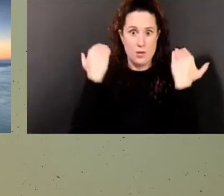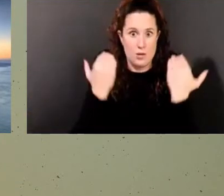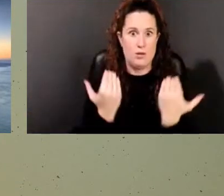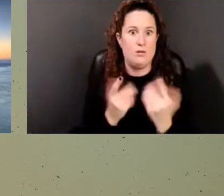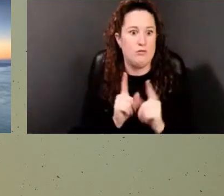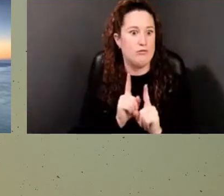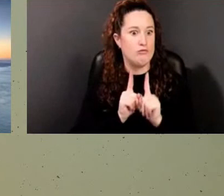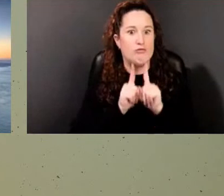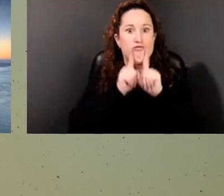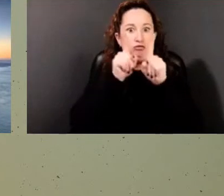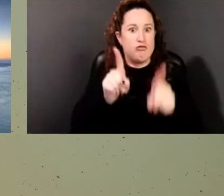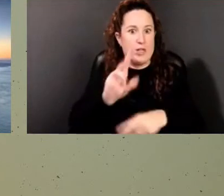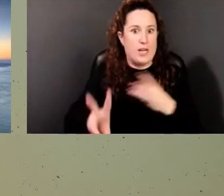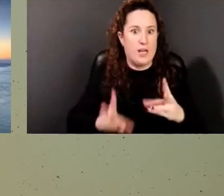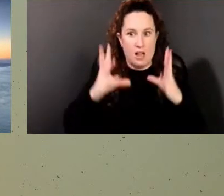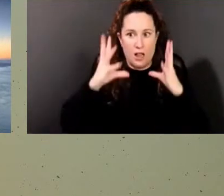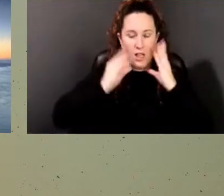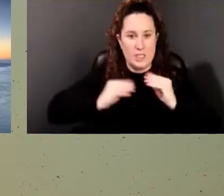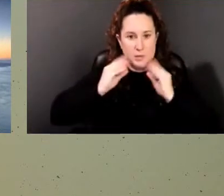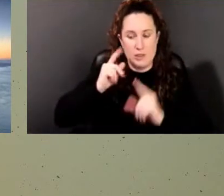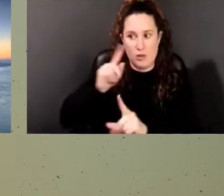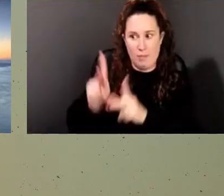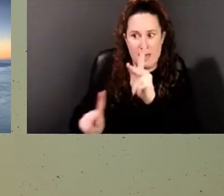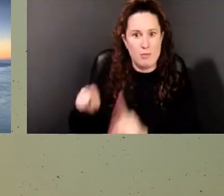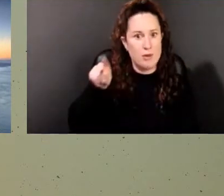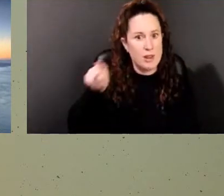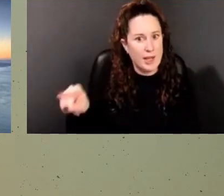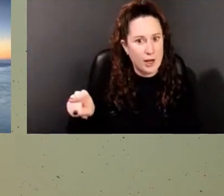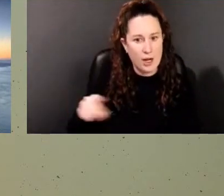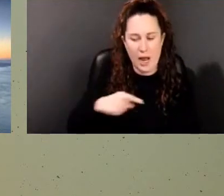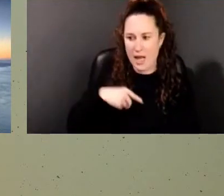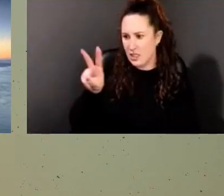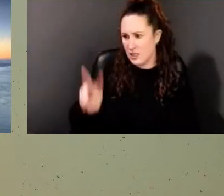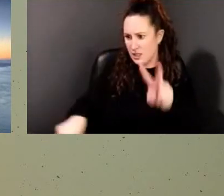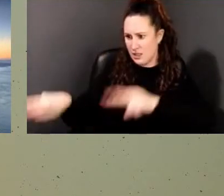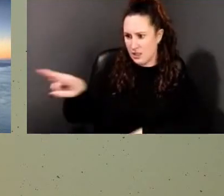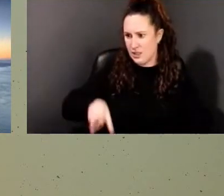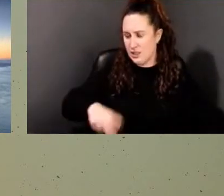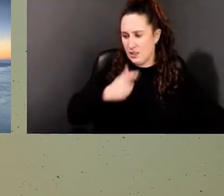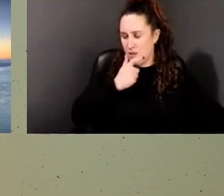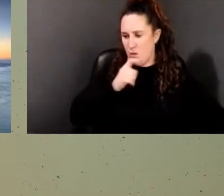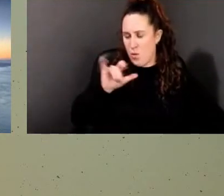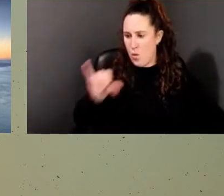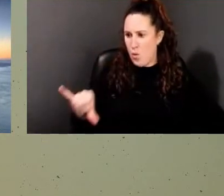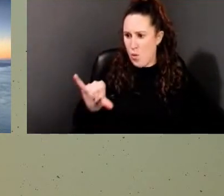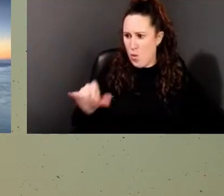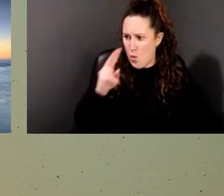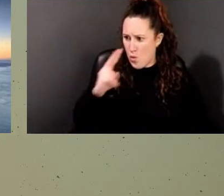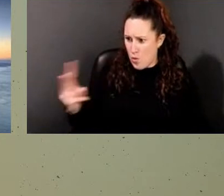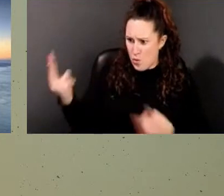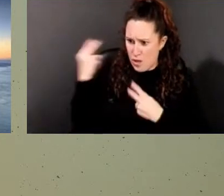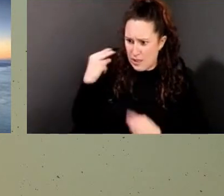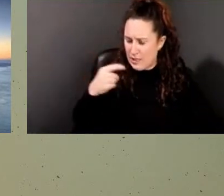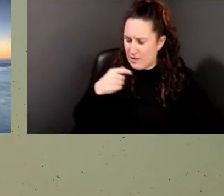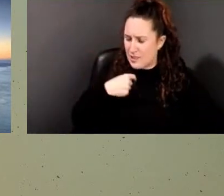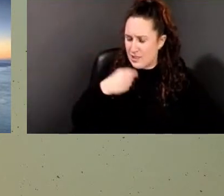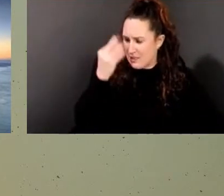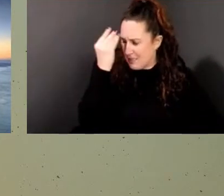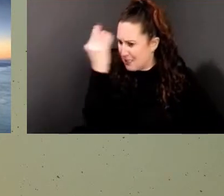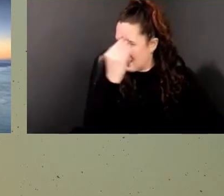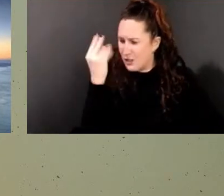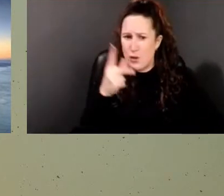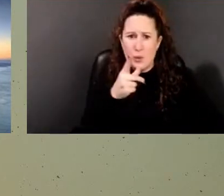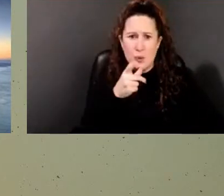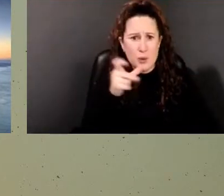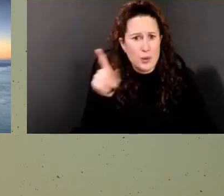there, as I looked at these graves and tried to wonder what these individuals, what these people were like, to try to think